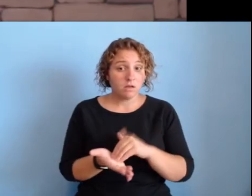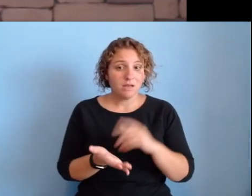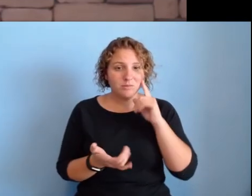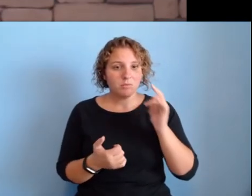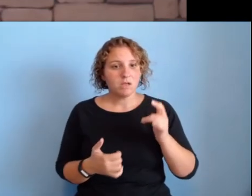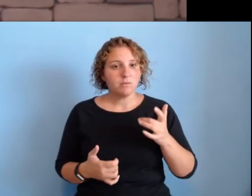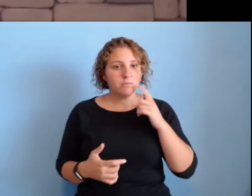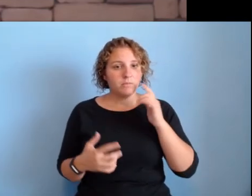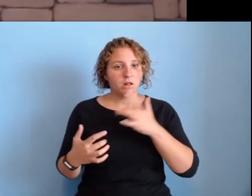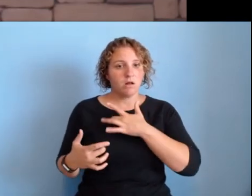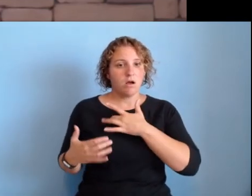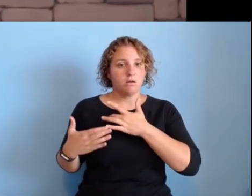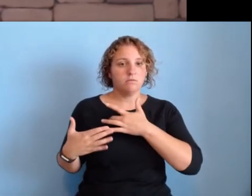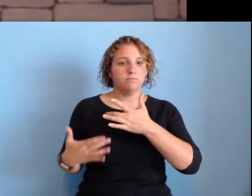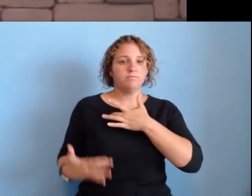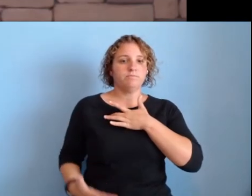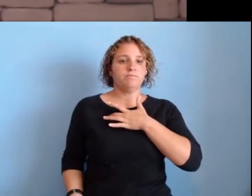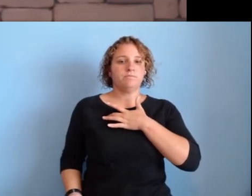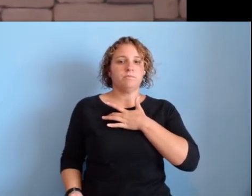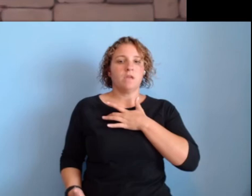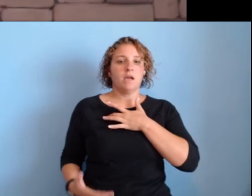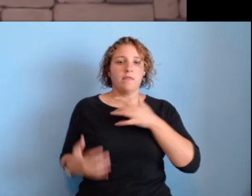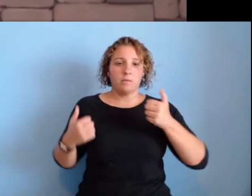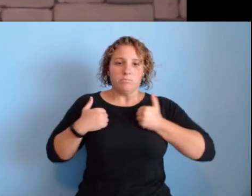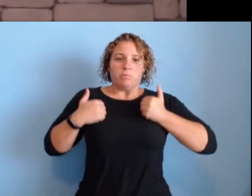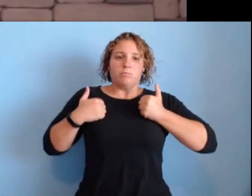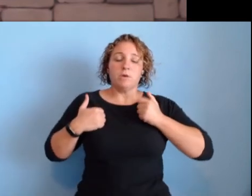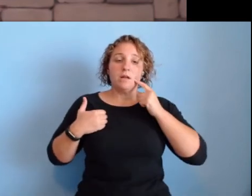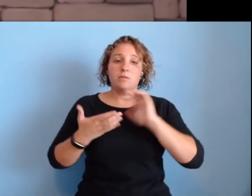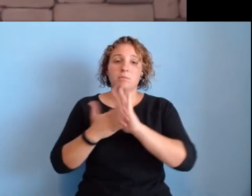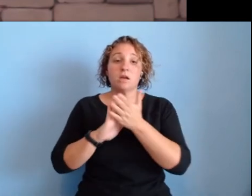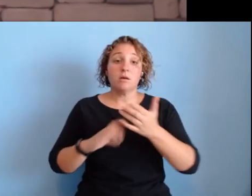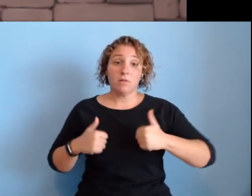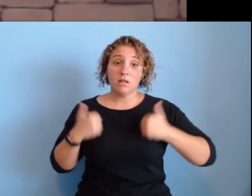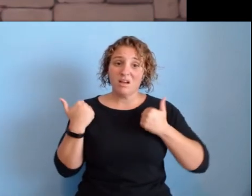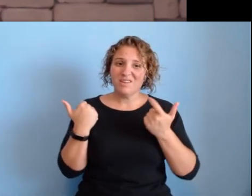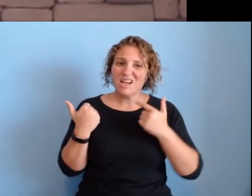of time and they're able to get him back and praise God, get them back still neurologically intact.